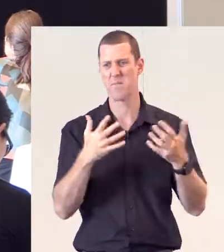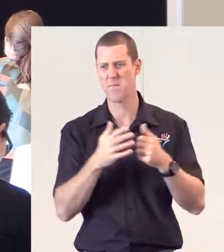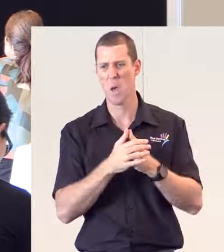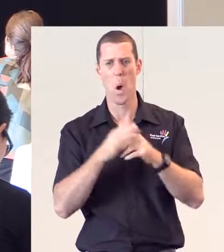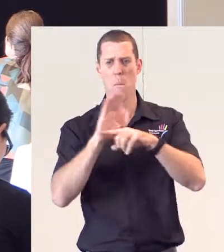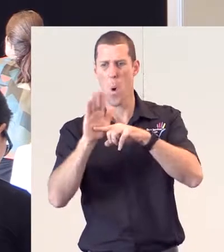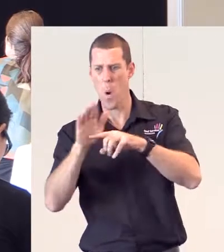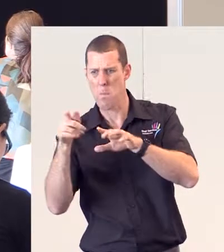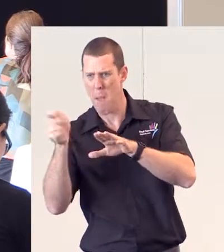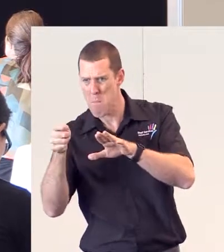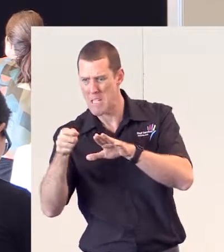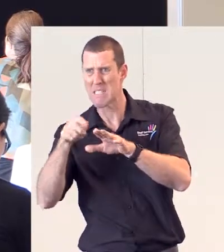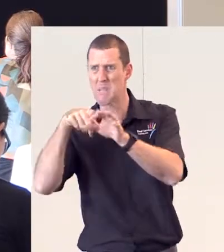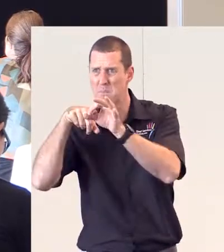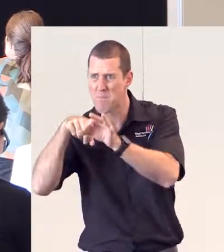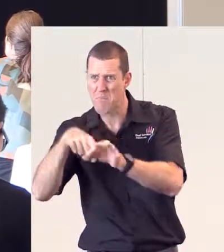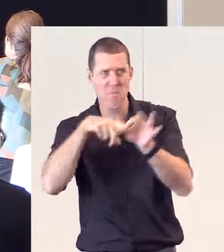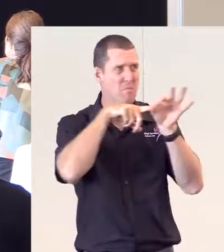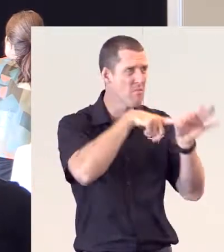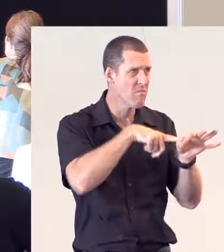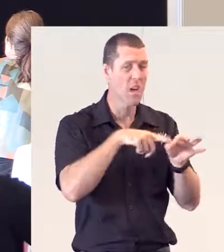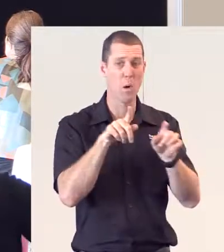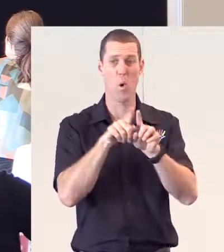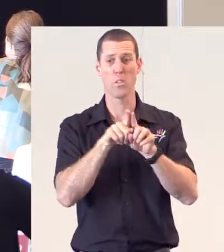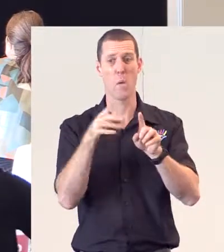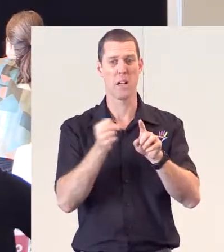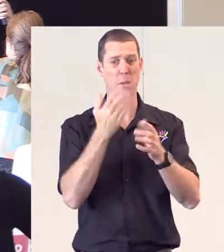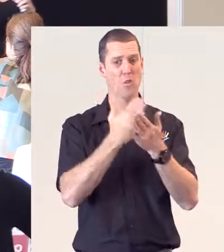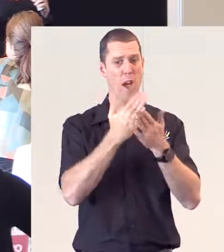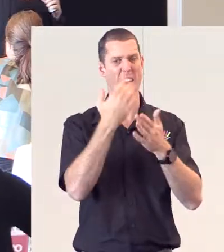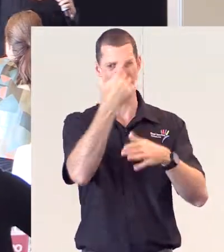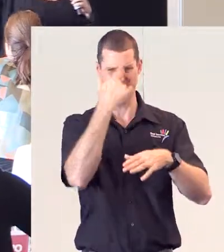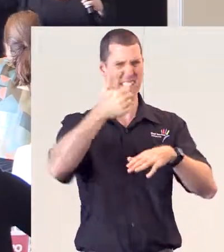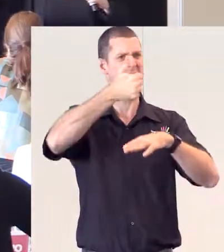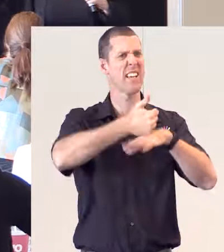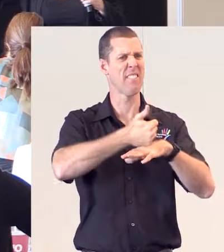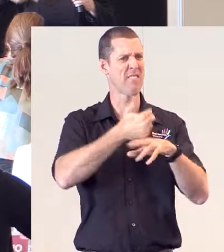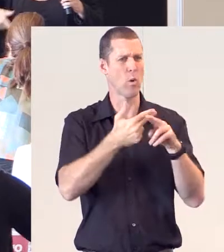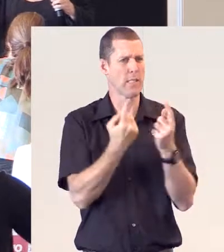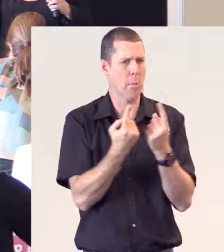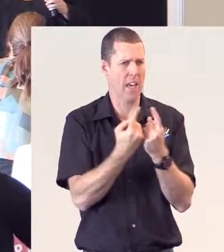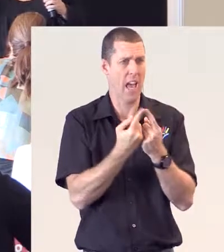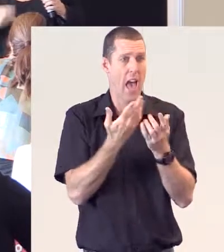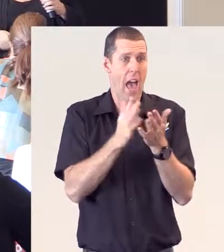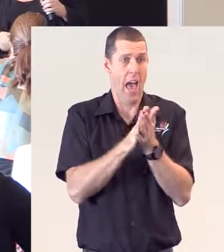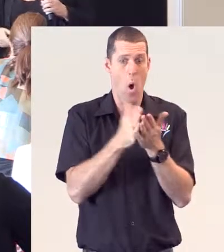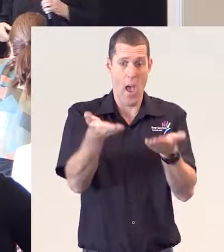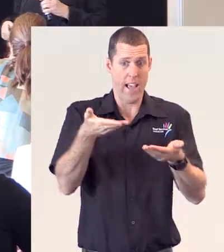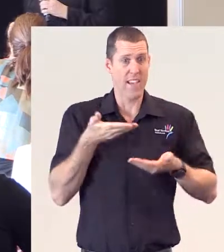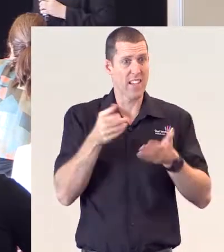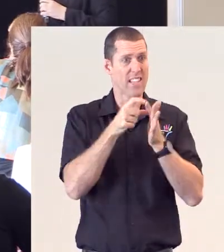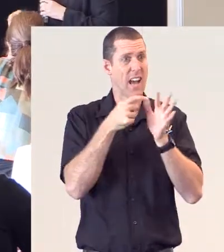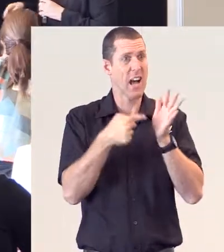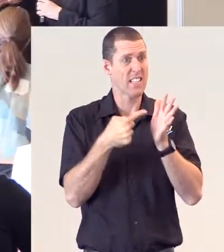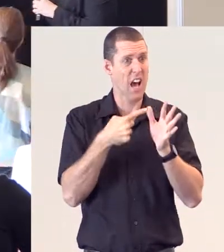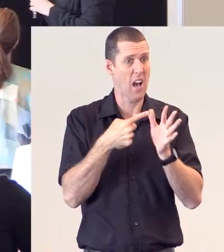board members, but also that it must be incentivised in some way, whether that's just by getting your data back in a report